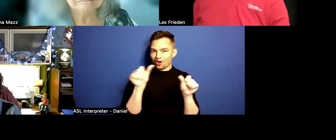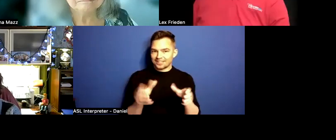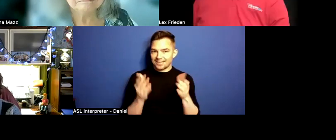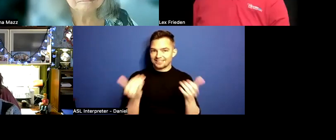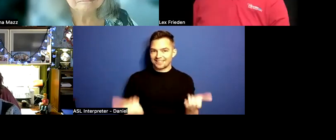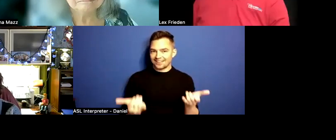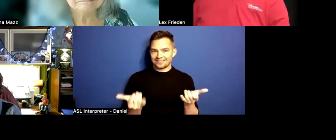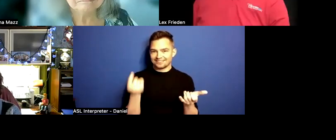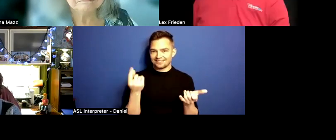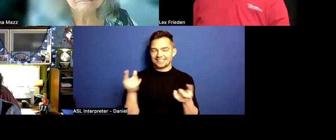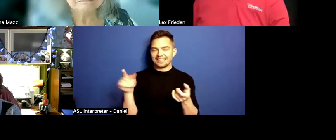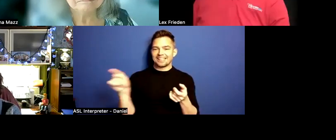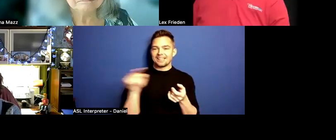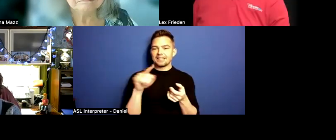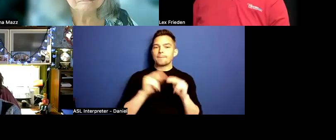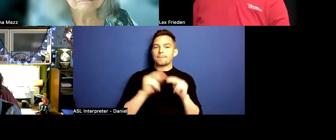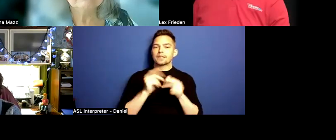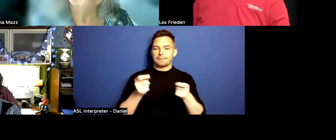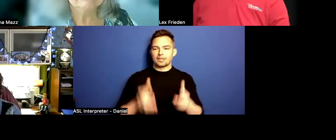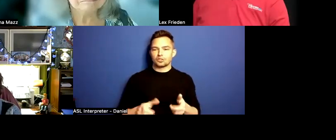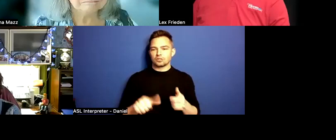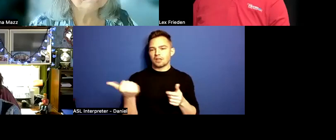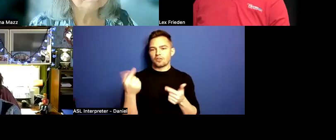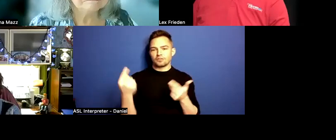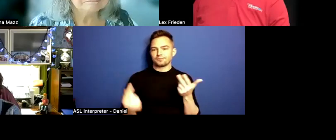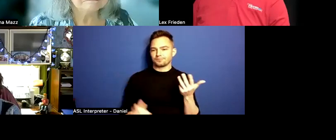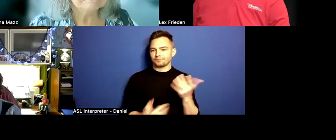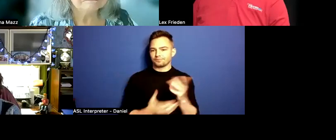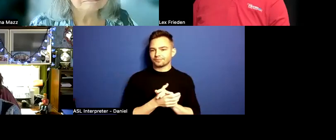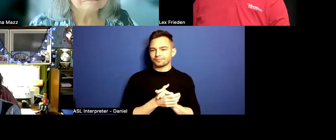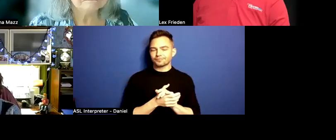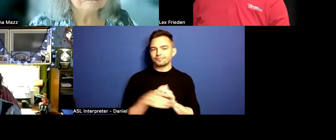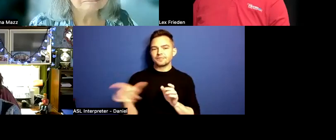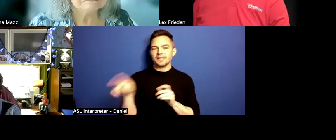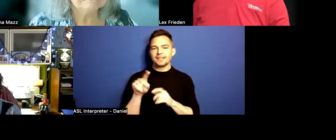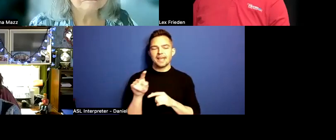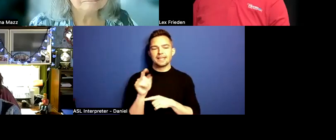are building managers and others who take out